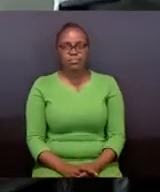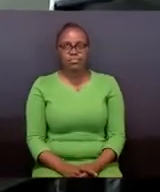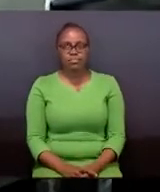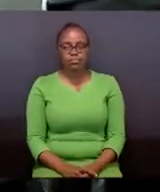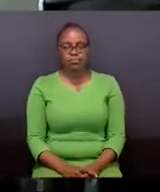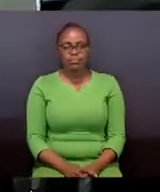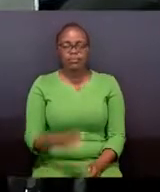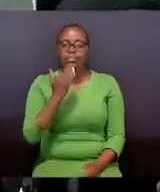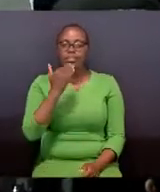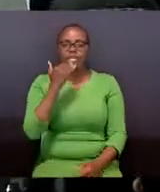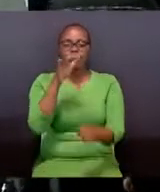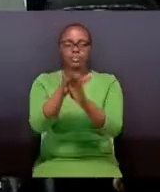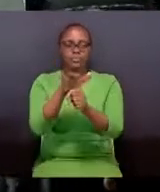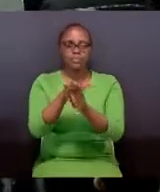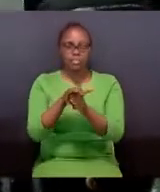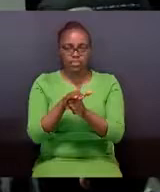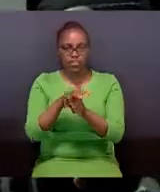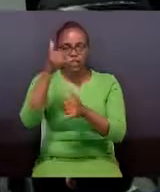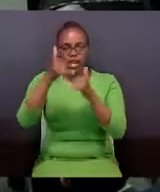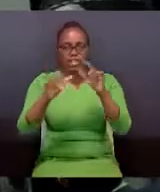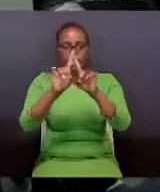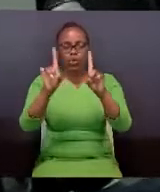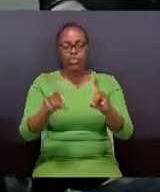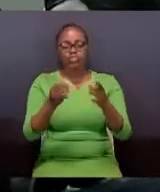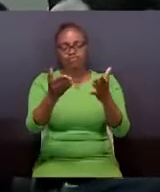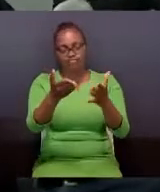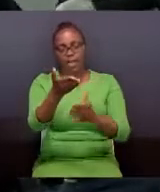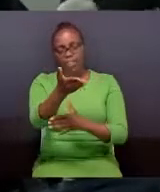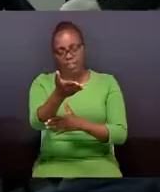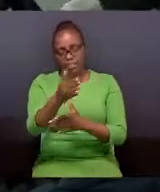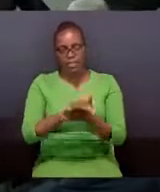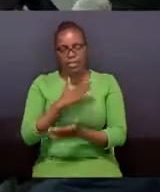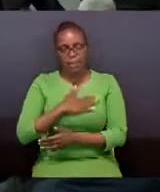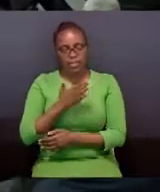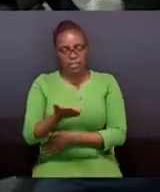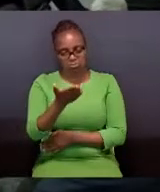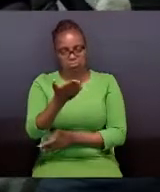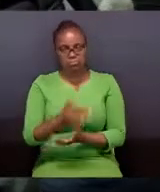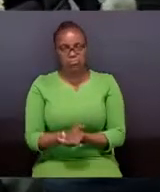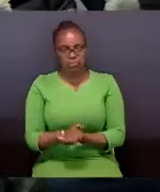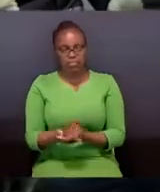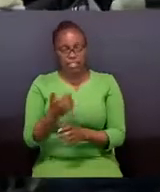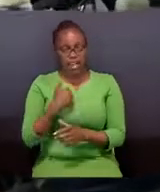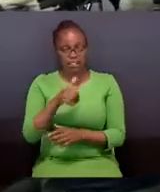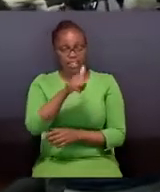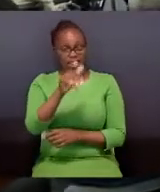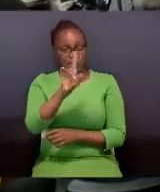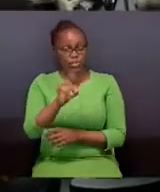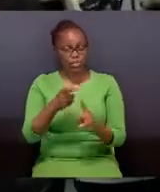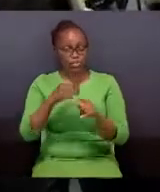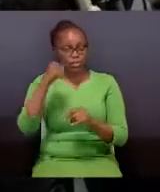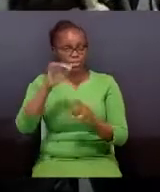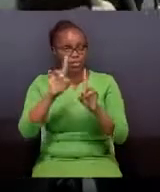Thank you very much. And our last question over this side of the room, please. Is there another microphone this